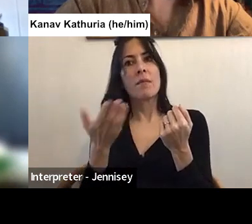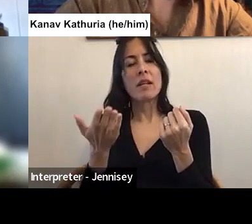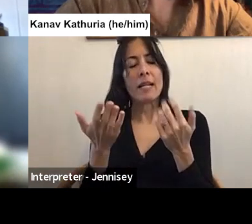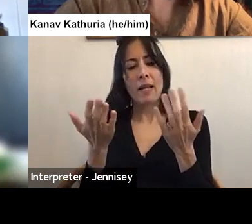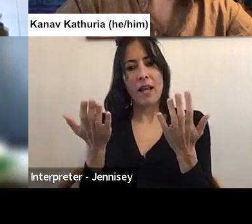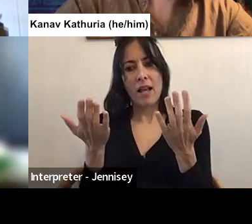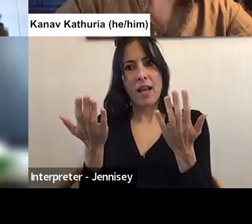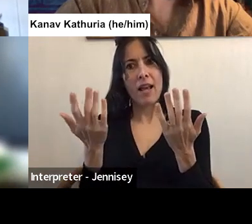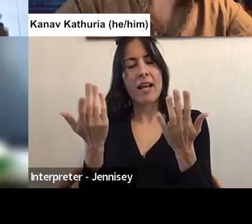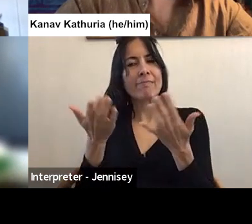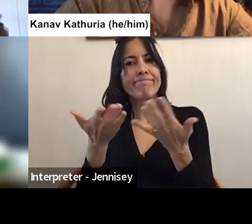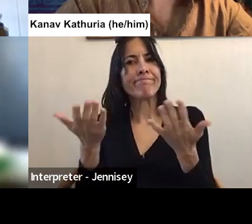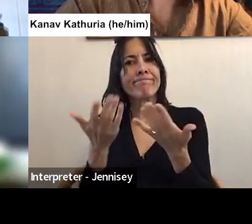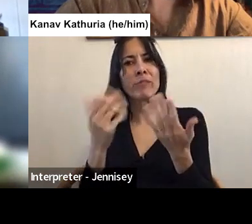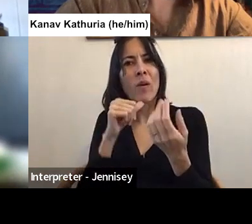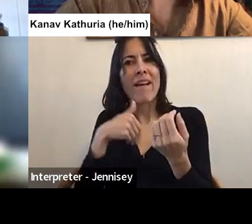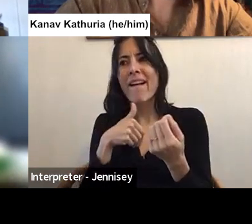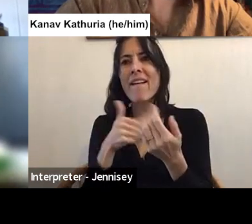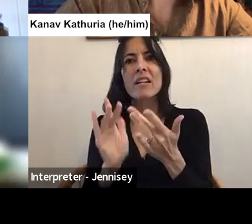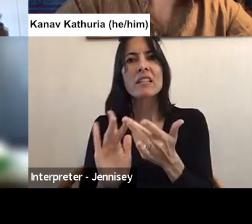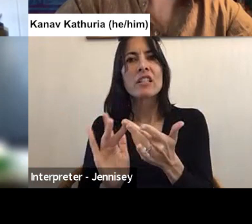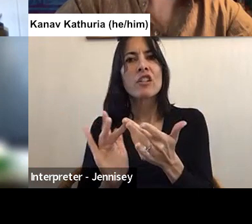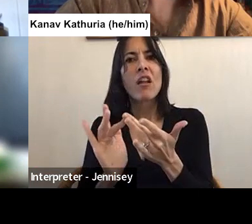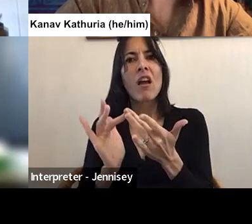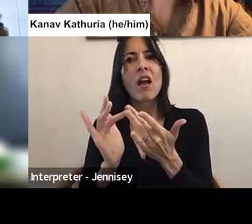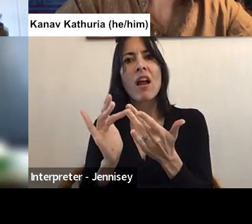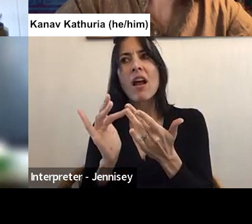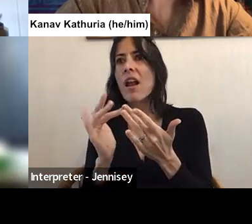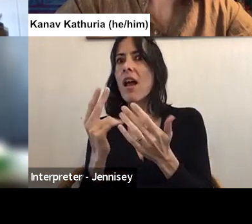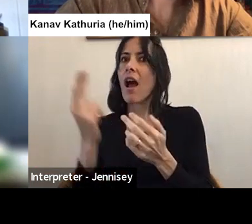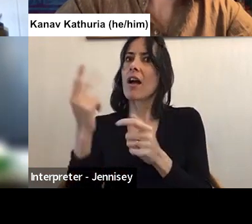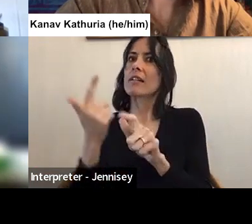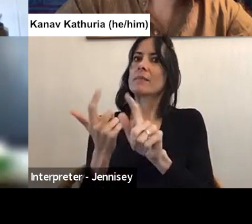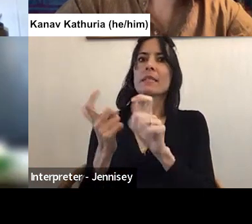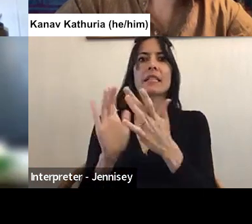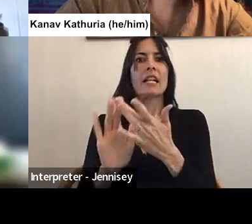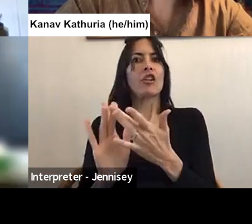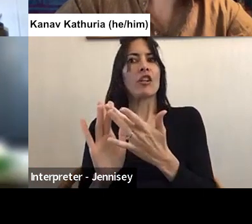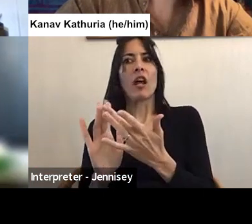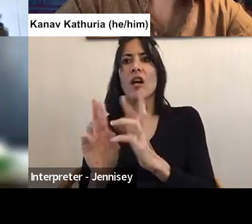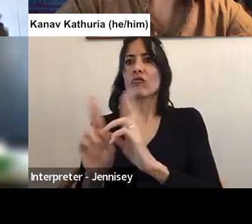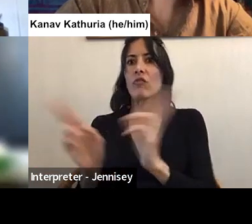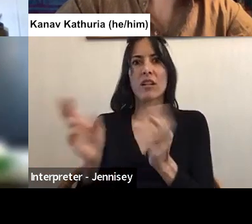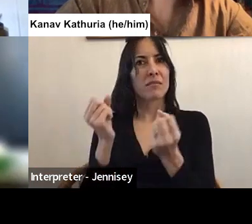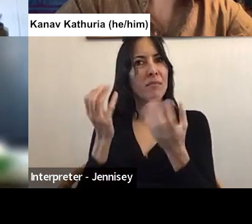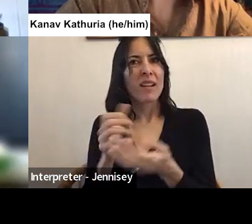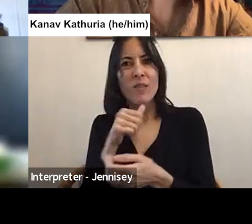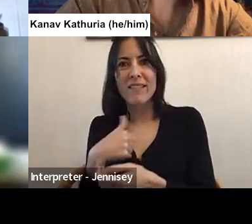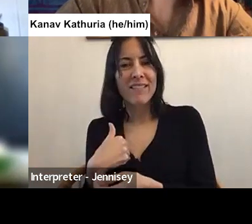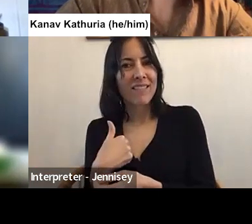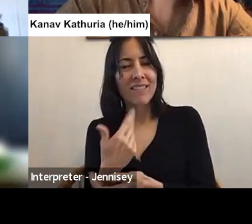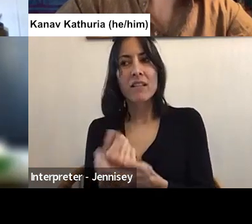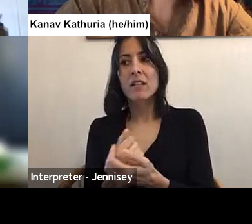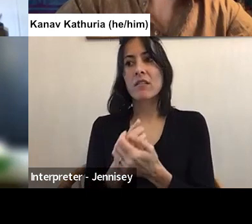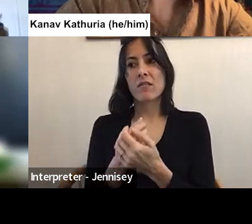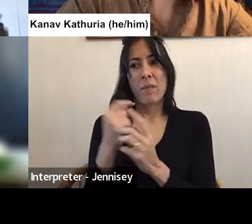the lack of connectivity to the digital tools in order to make that possible. These are women